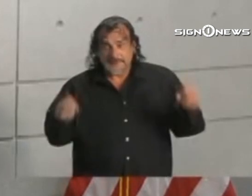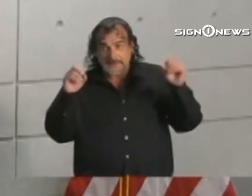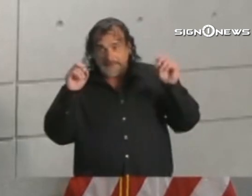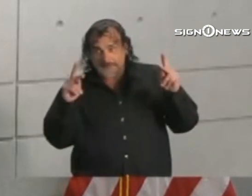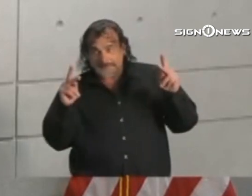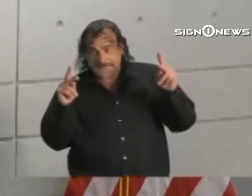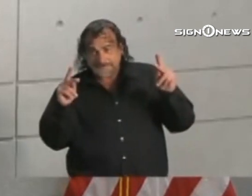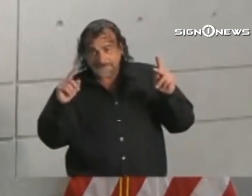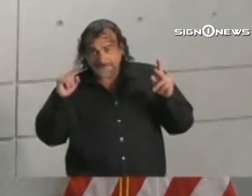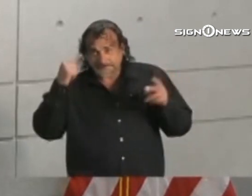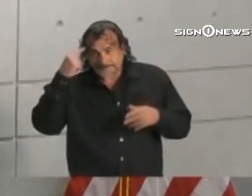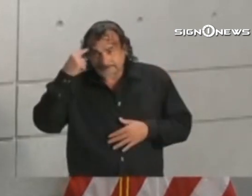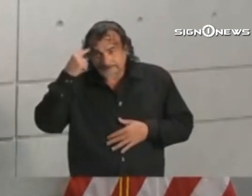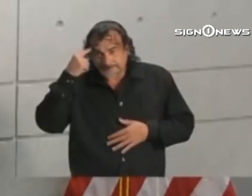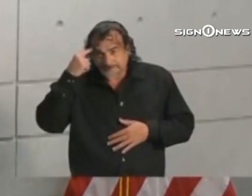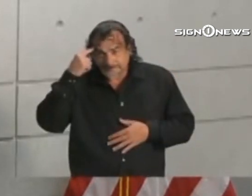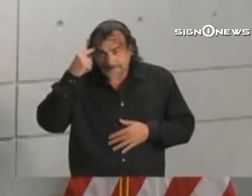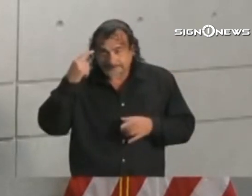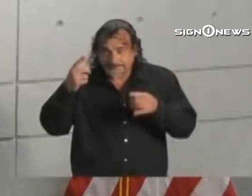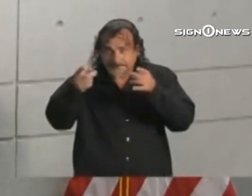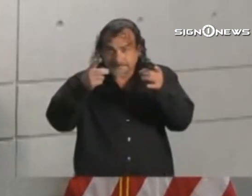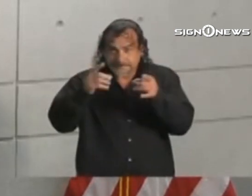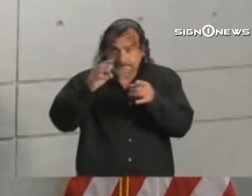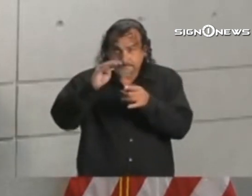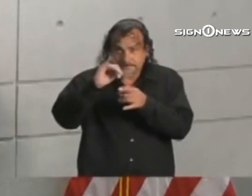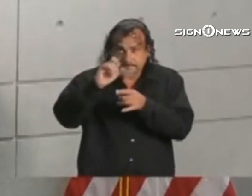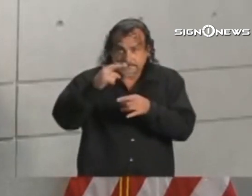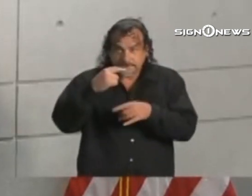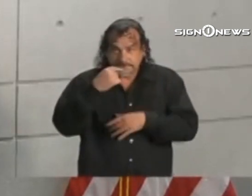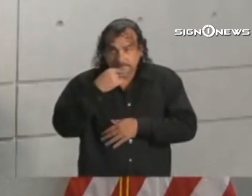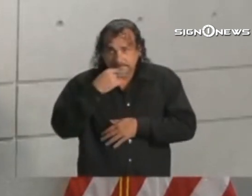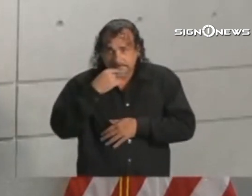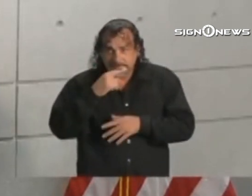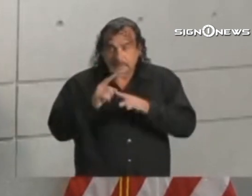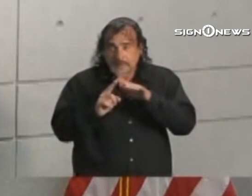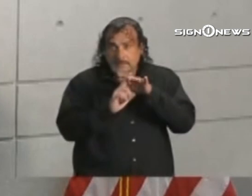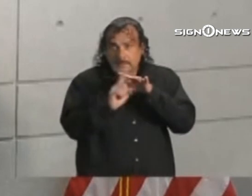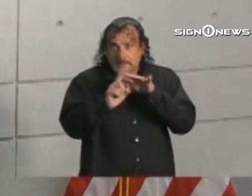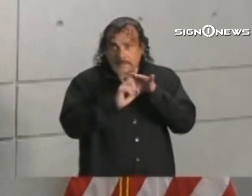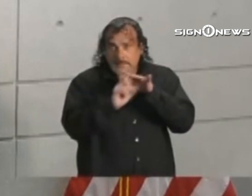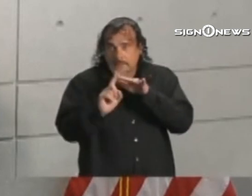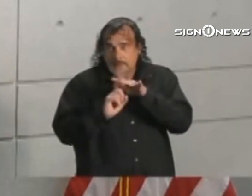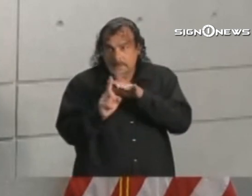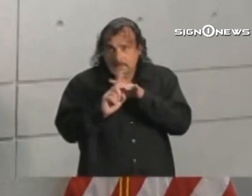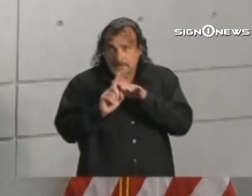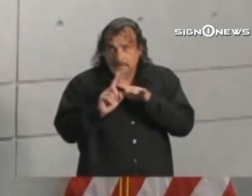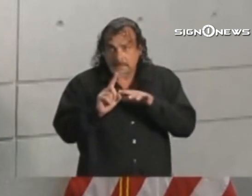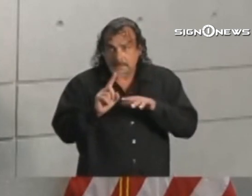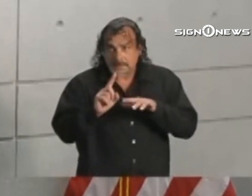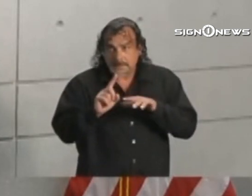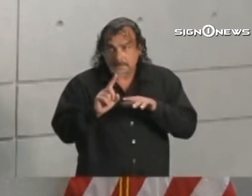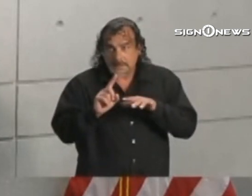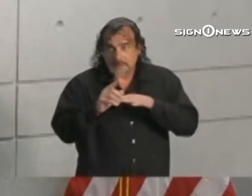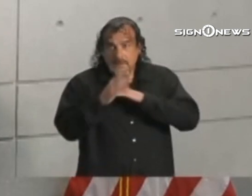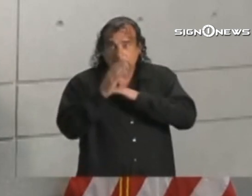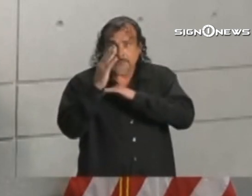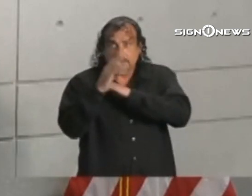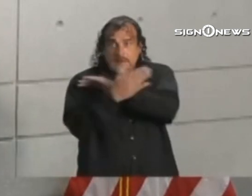All right, Governor, Director Michelle has said, of course, that the evacuations are